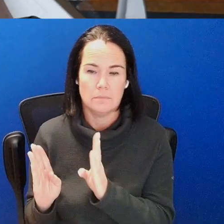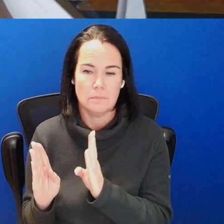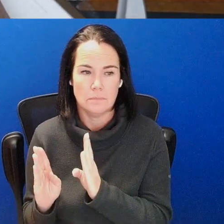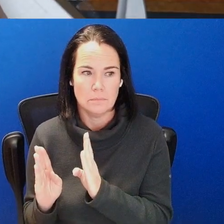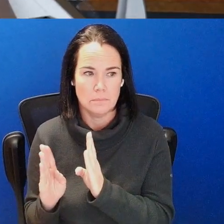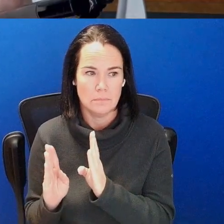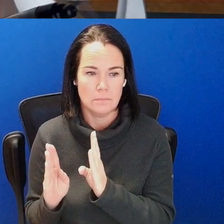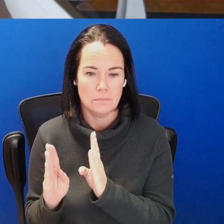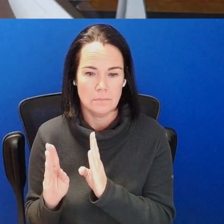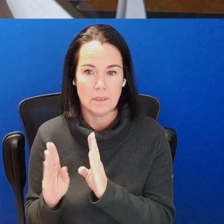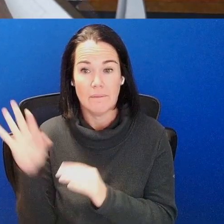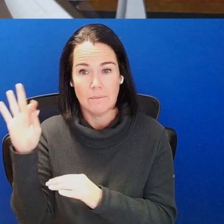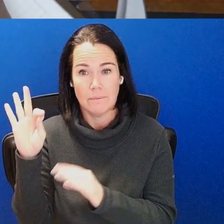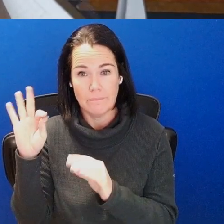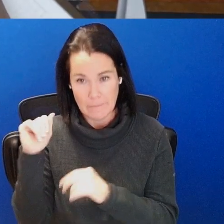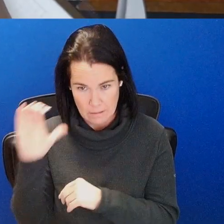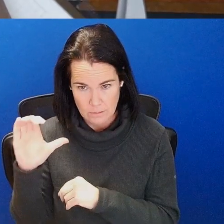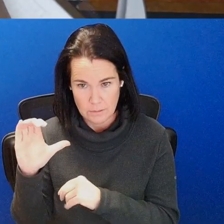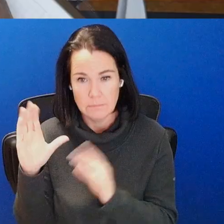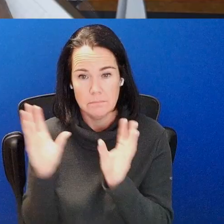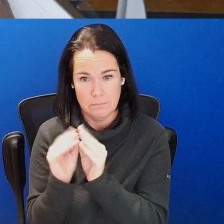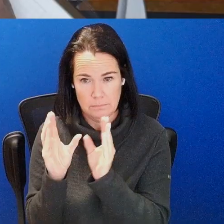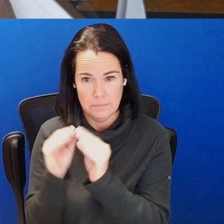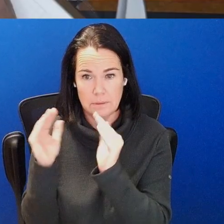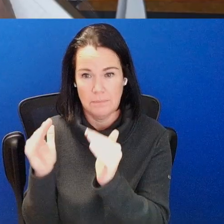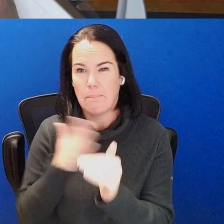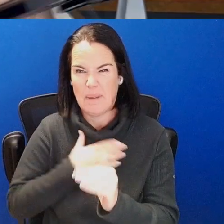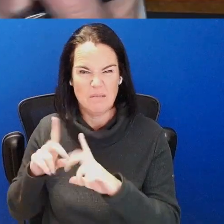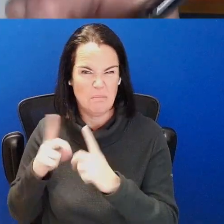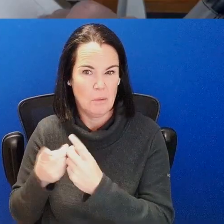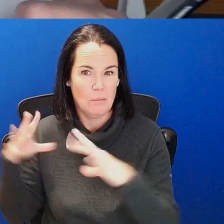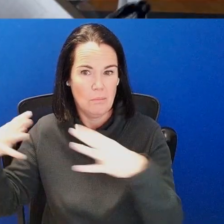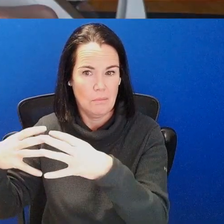I have a faculty meeting